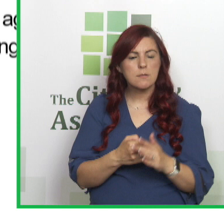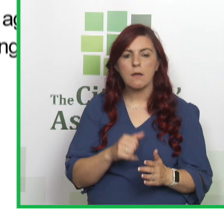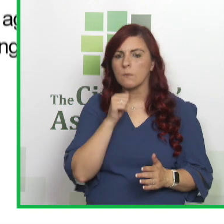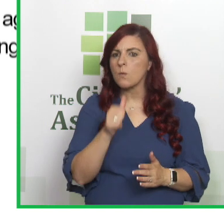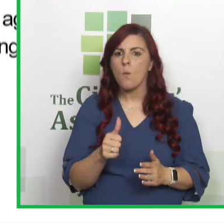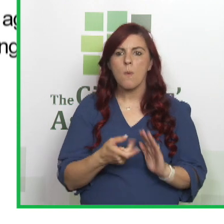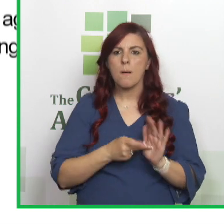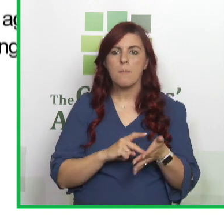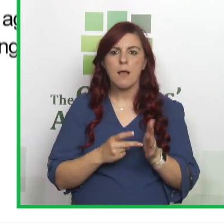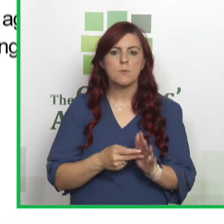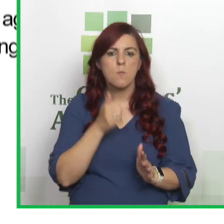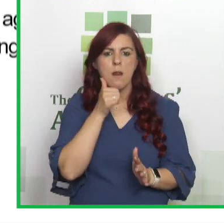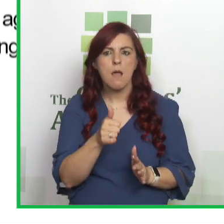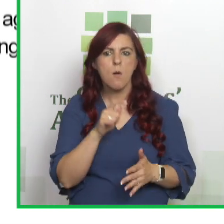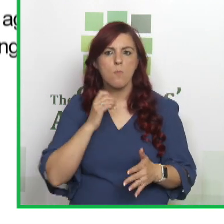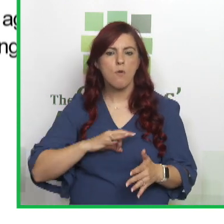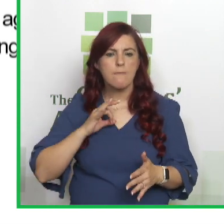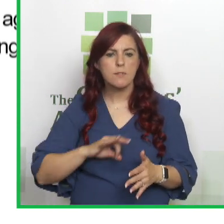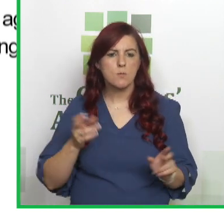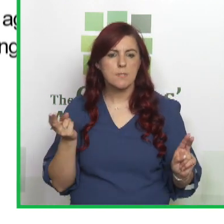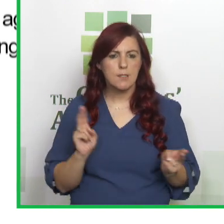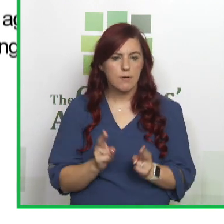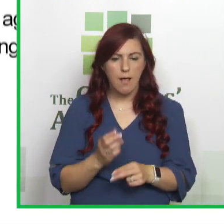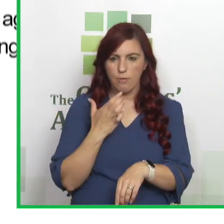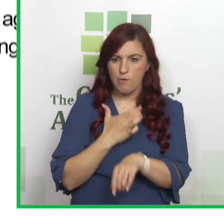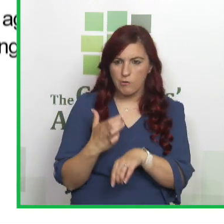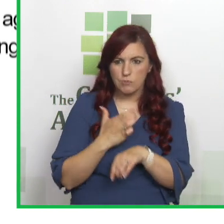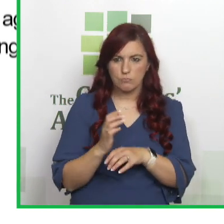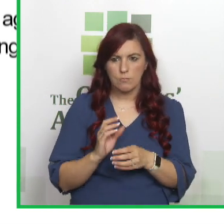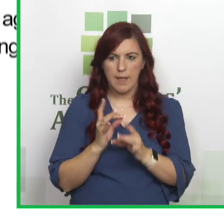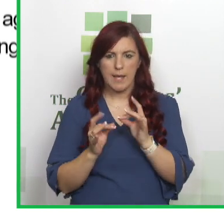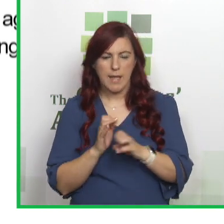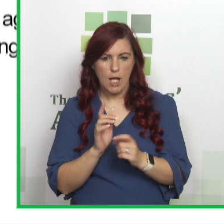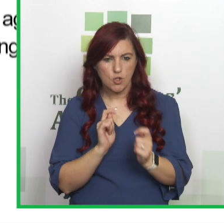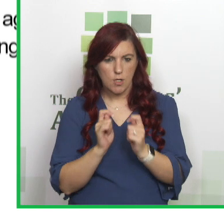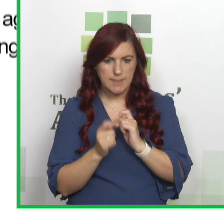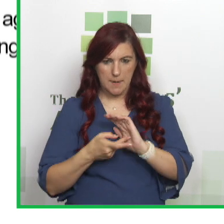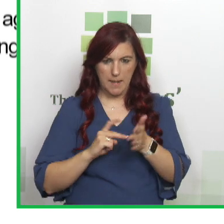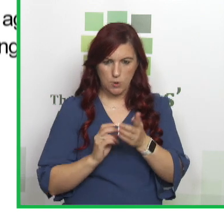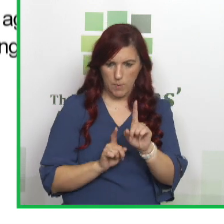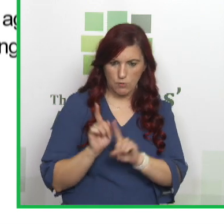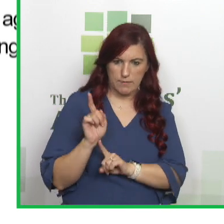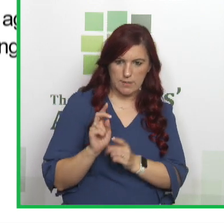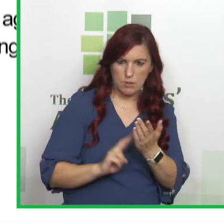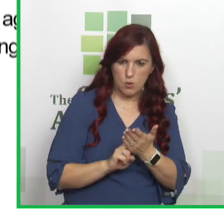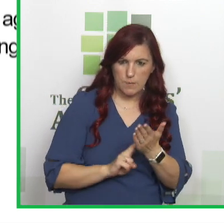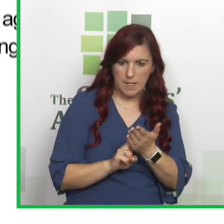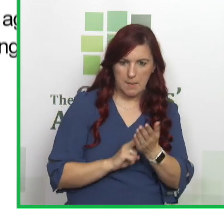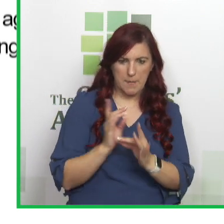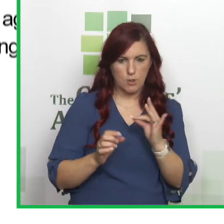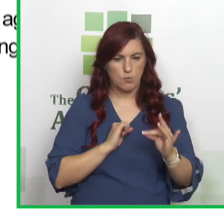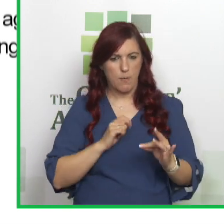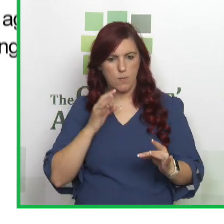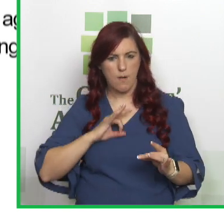allowing their profits decrease and are continuously making and adjusting plans to increase consumption and ensure profit increase.